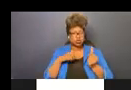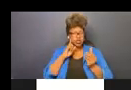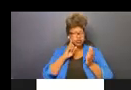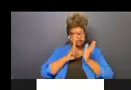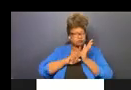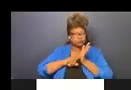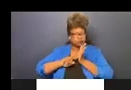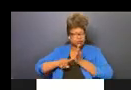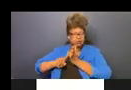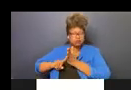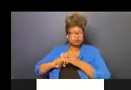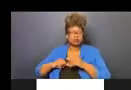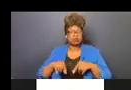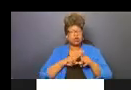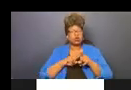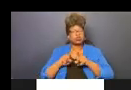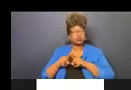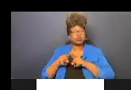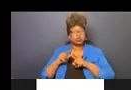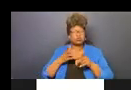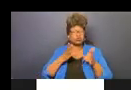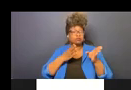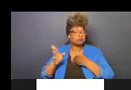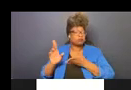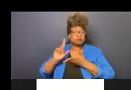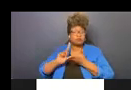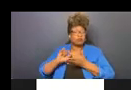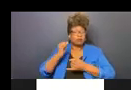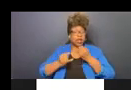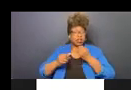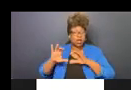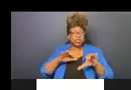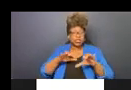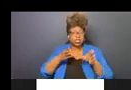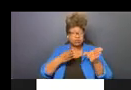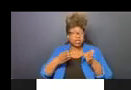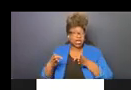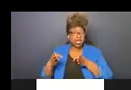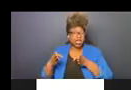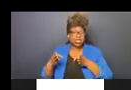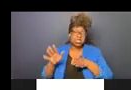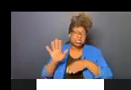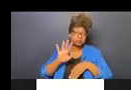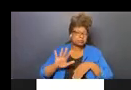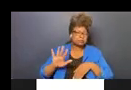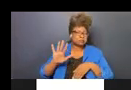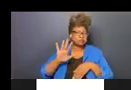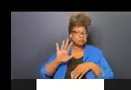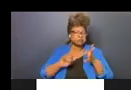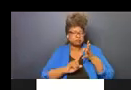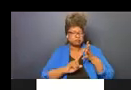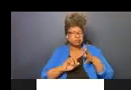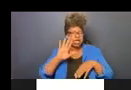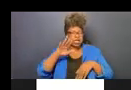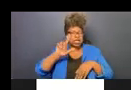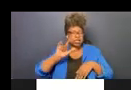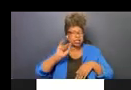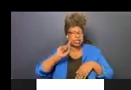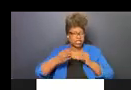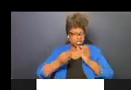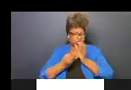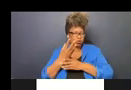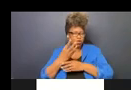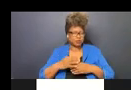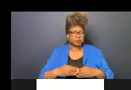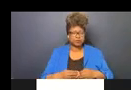And then we're looking at publishing the final action plan sometime in late spring. There's also